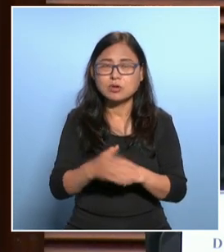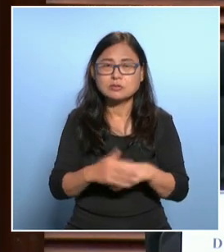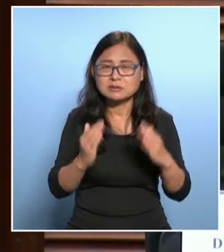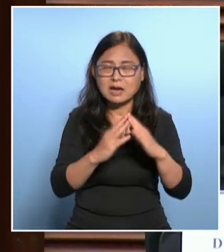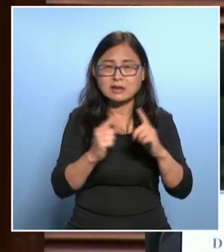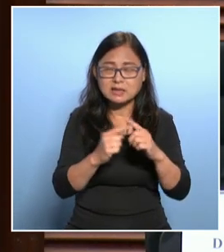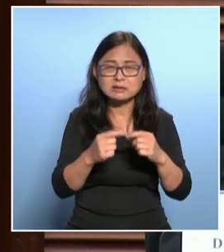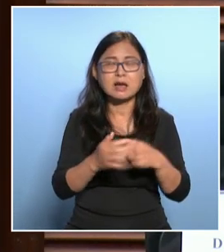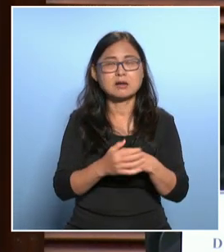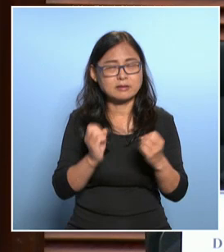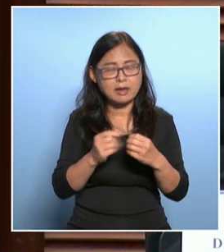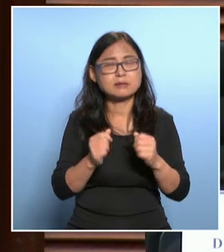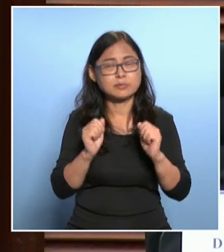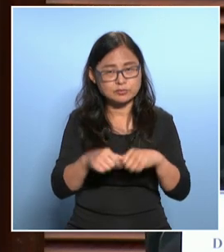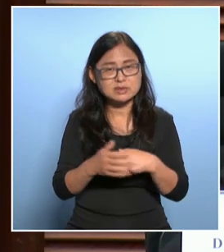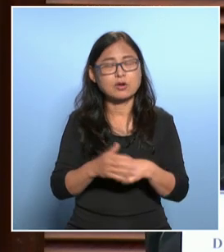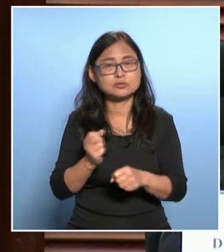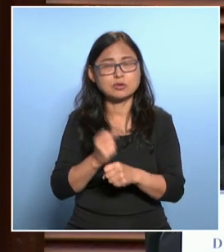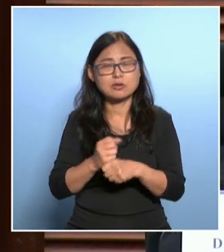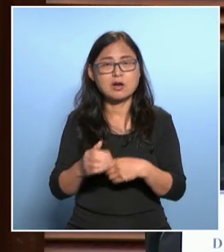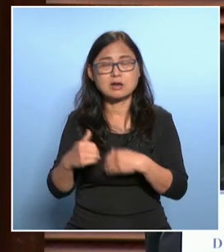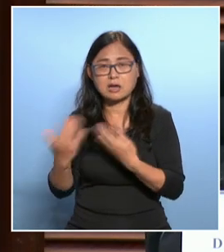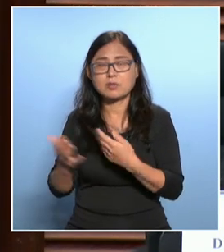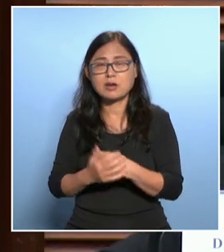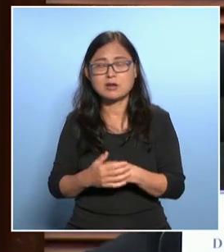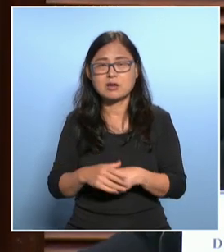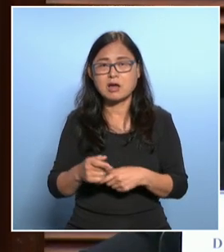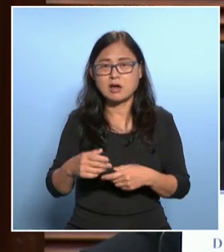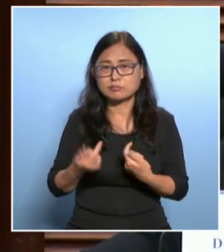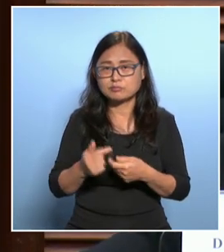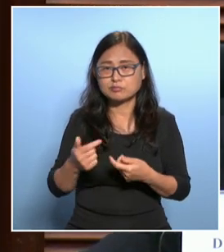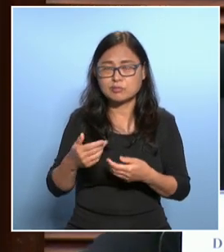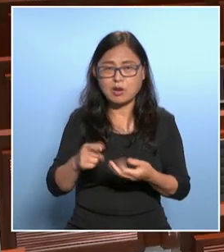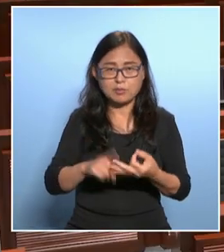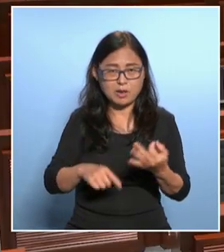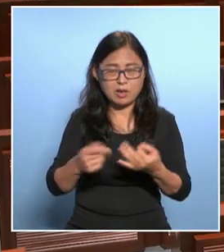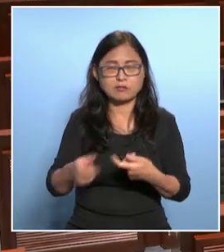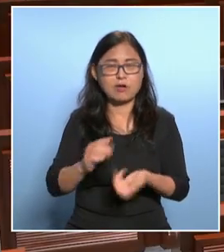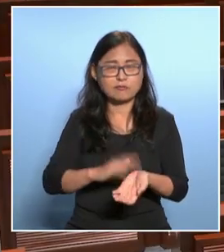When they set up their AMDs, they should already have come up with a consensus with their family members.